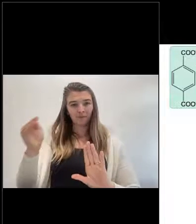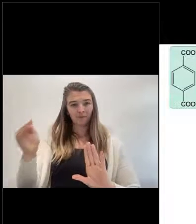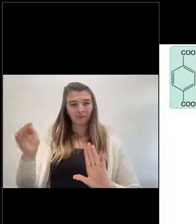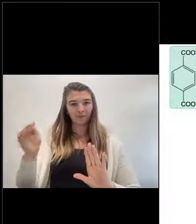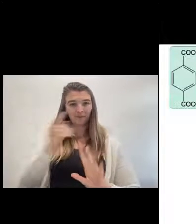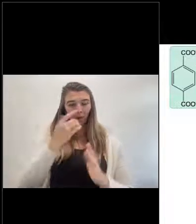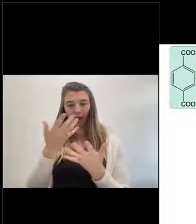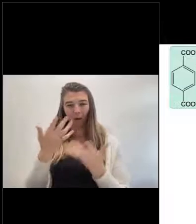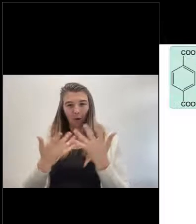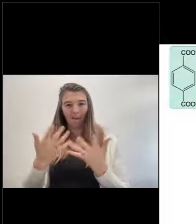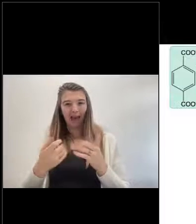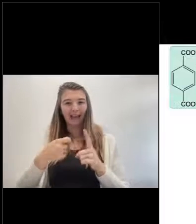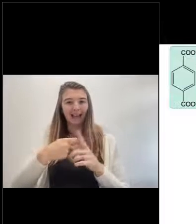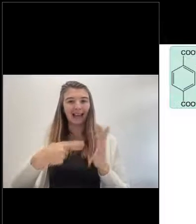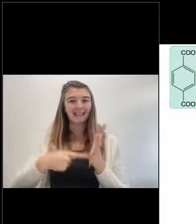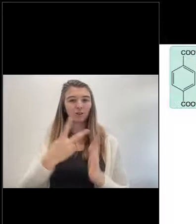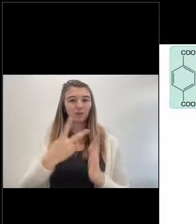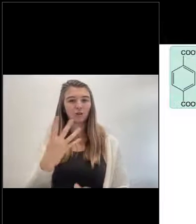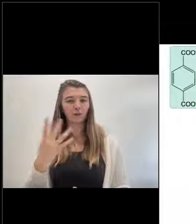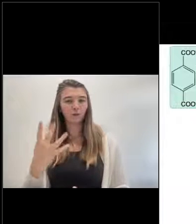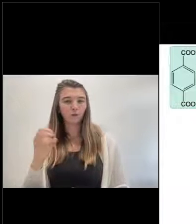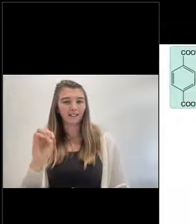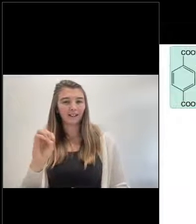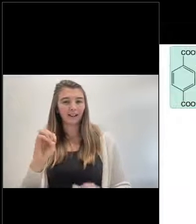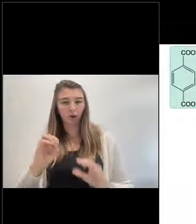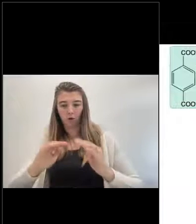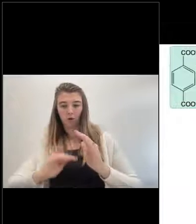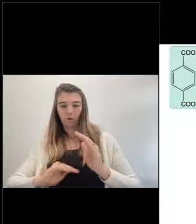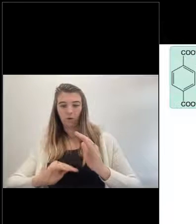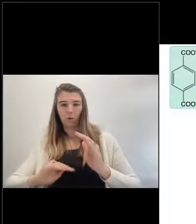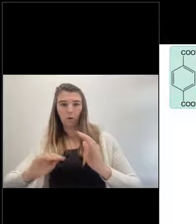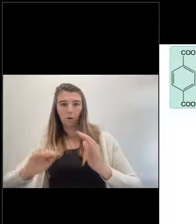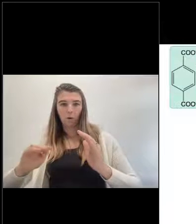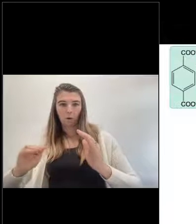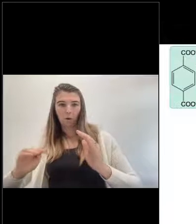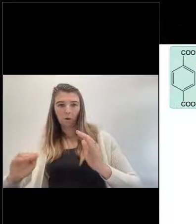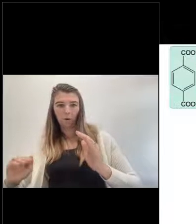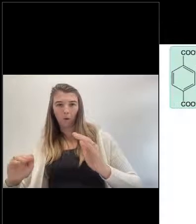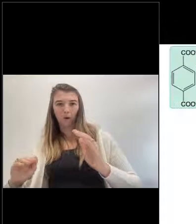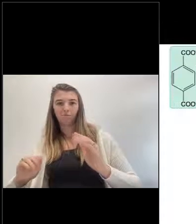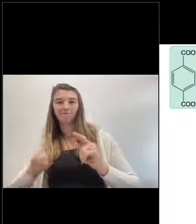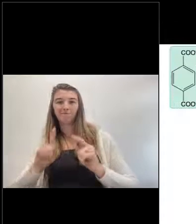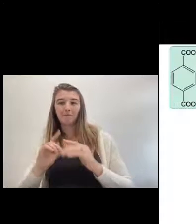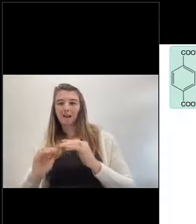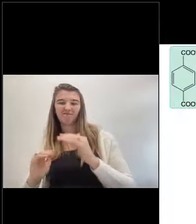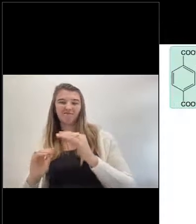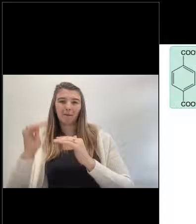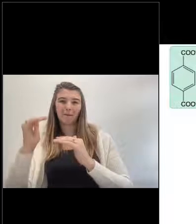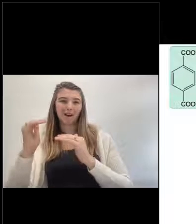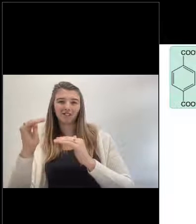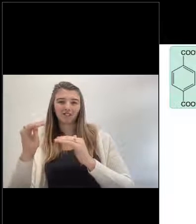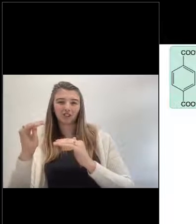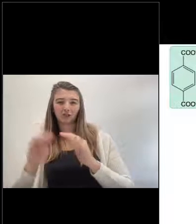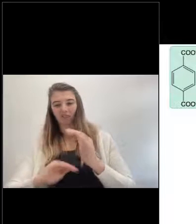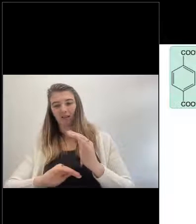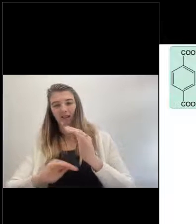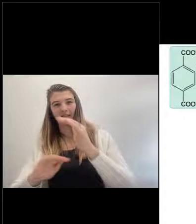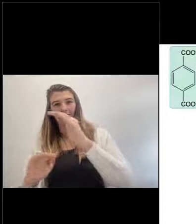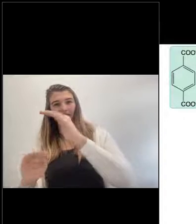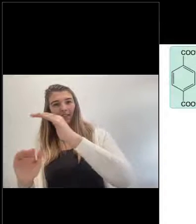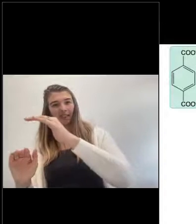equipped with the same genetic complement, KT2440 cannot achieve about half of biomass that